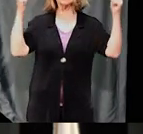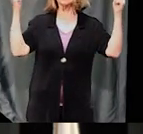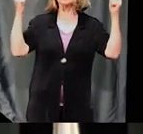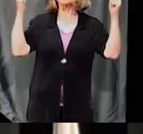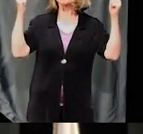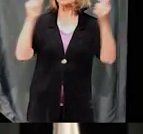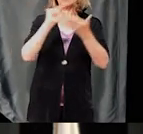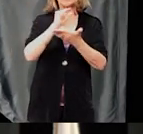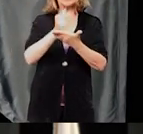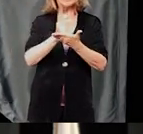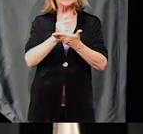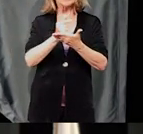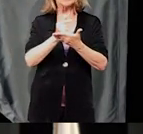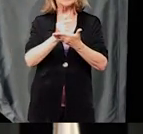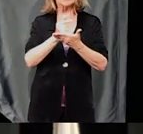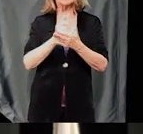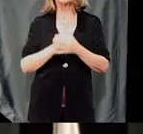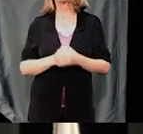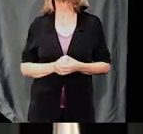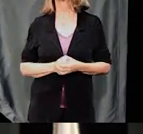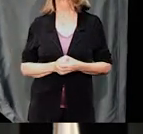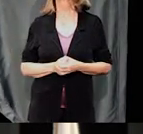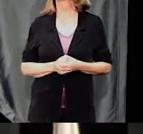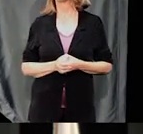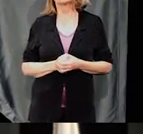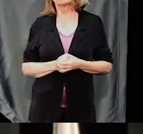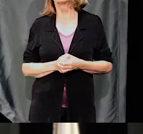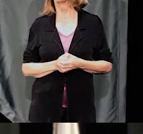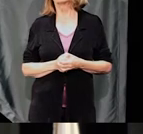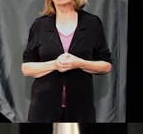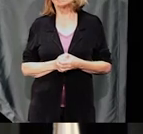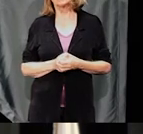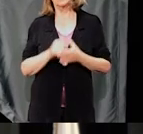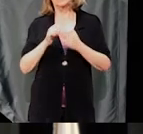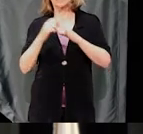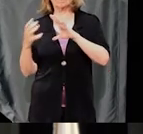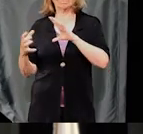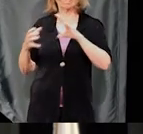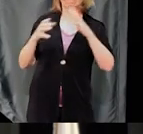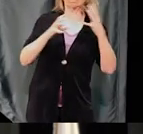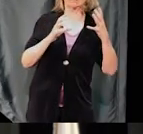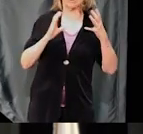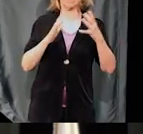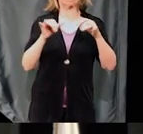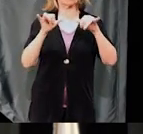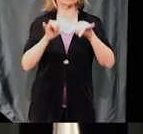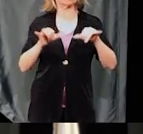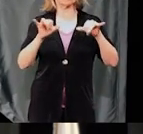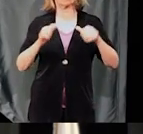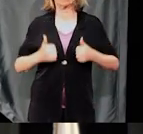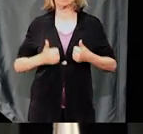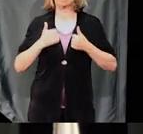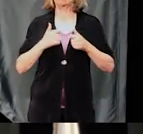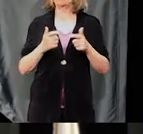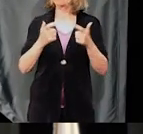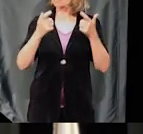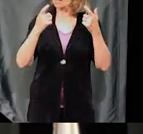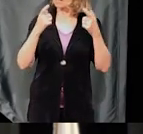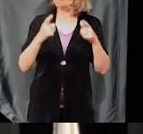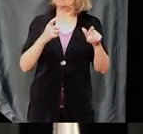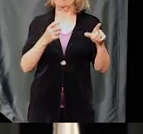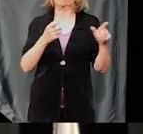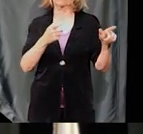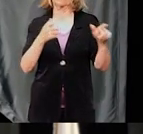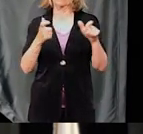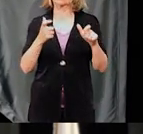just name a few. This change, this disruption in our typical routine was sudden for most. It's been disturbing,